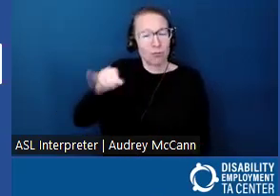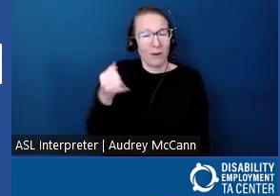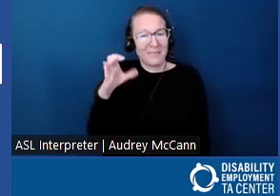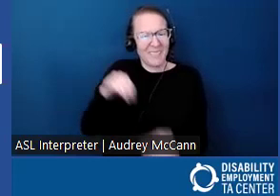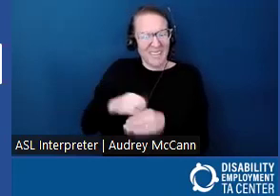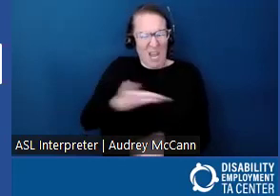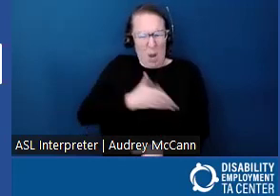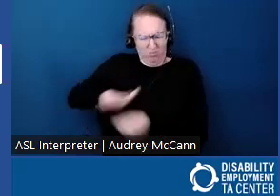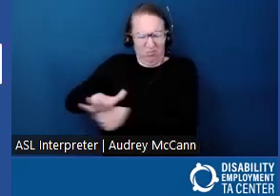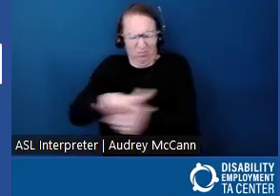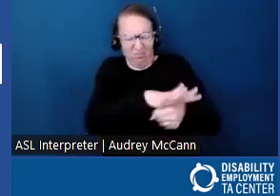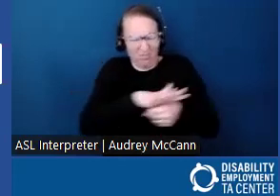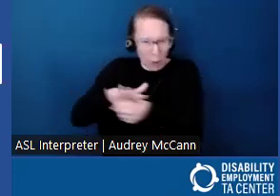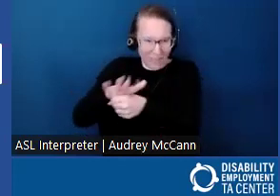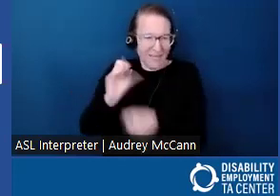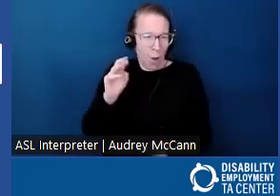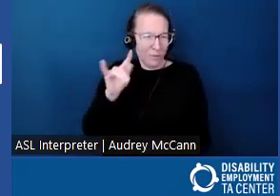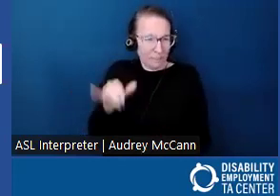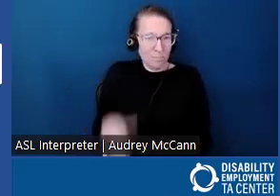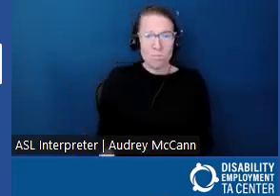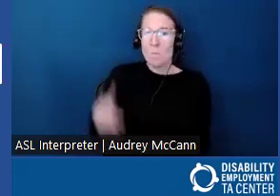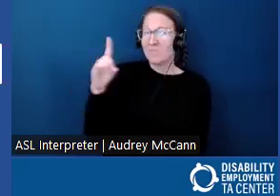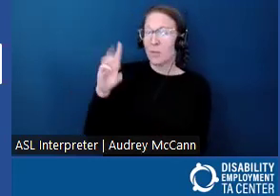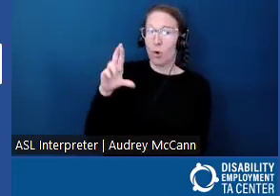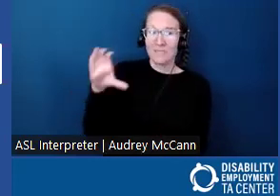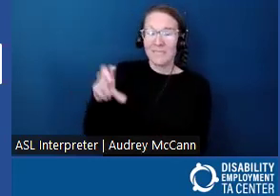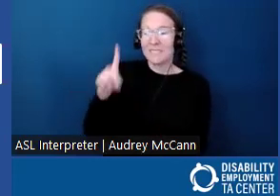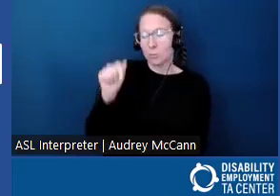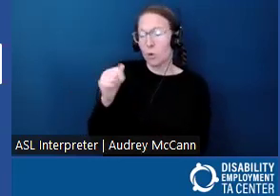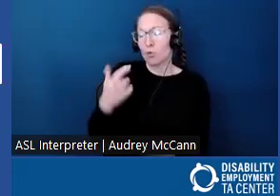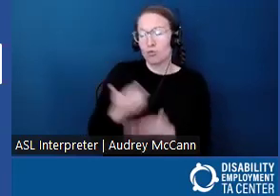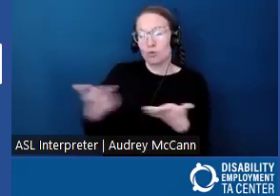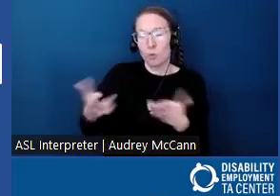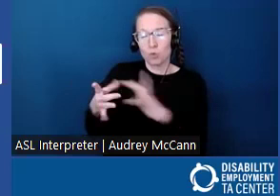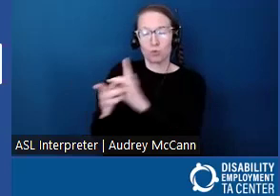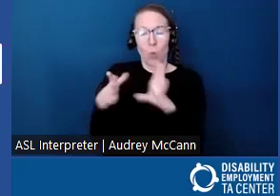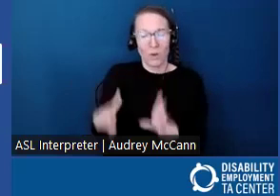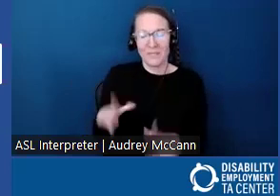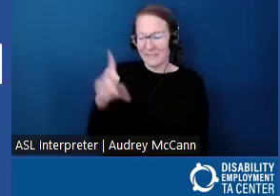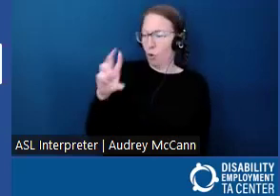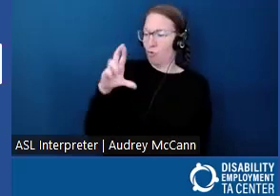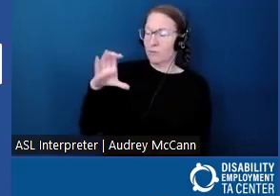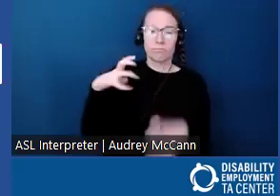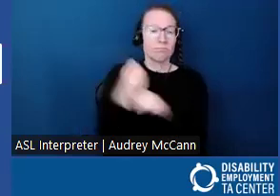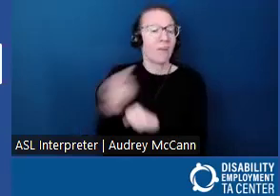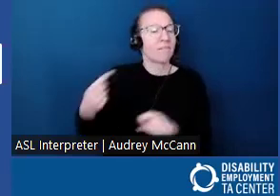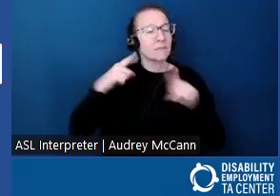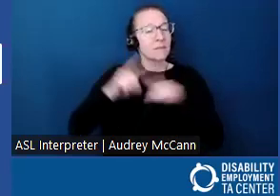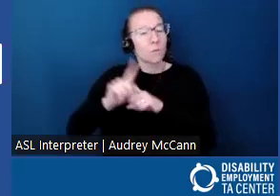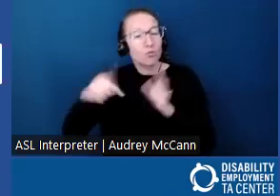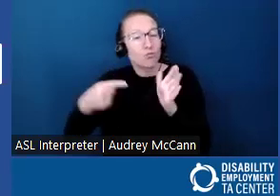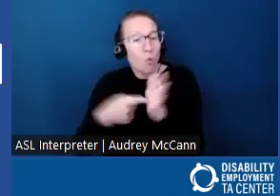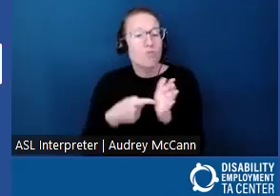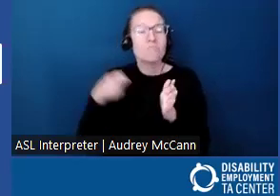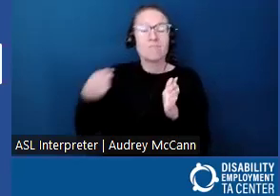counties. DRCs, or Disability Resource Coordinators, DRC for short, have a variety of roles, including acting as a resource